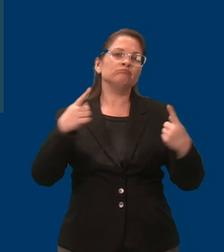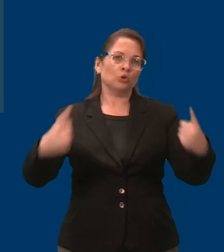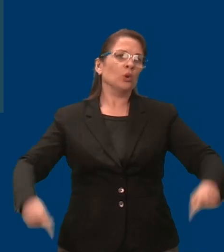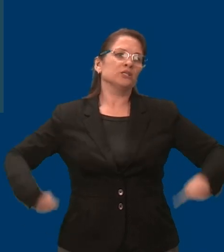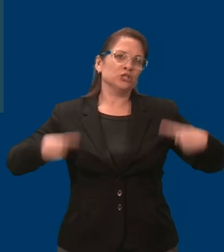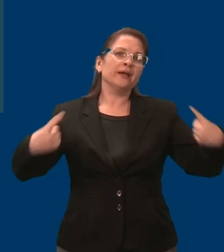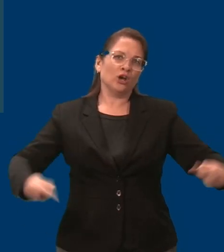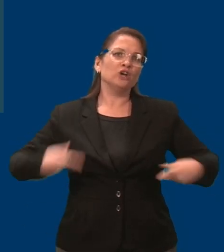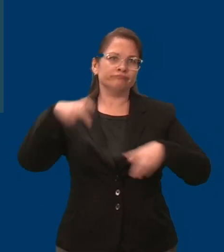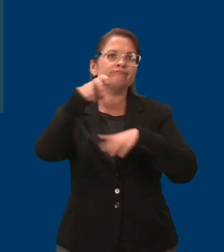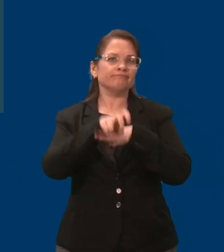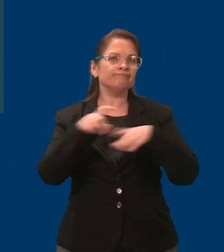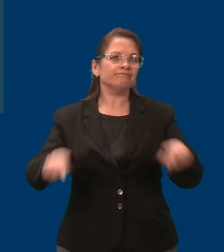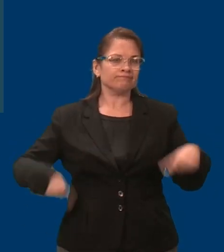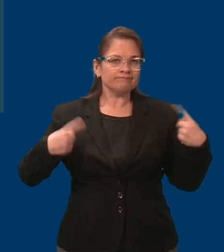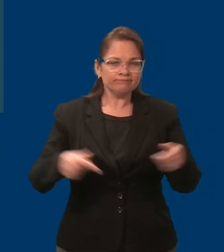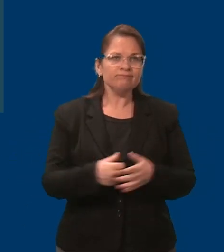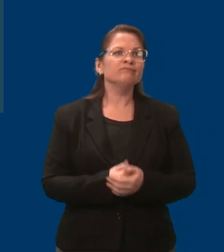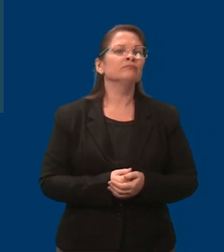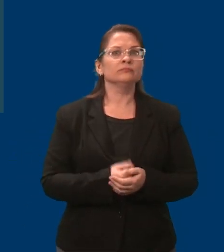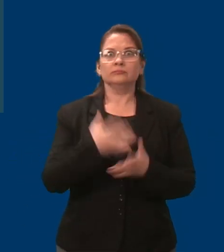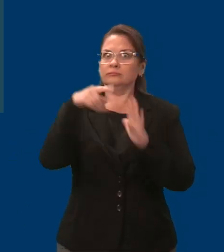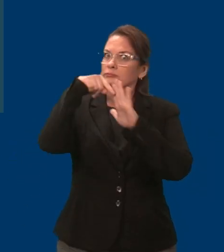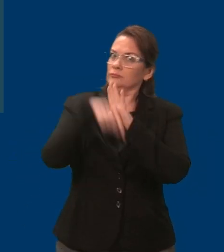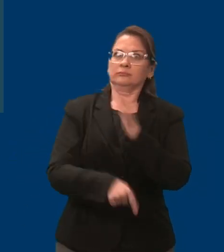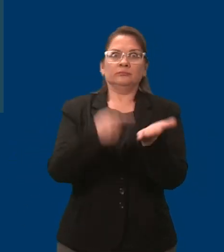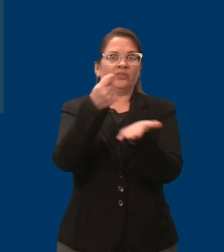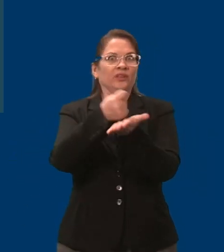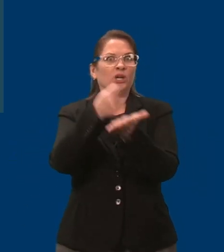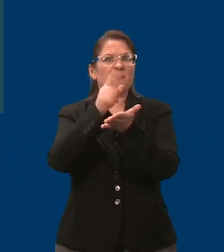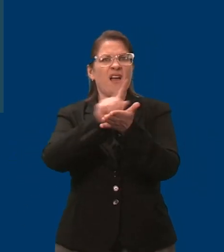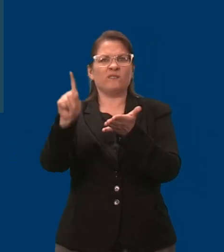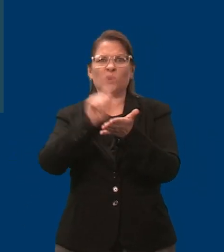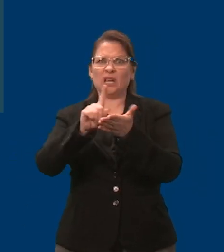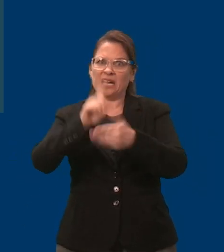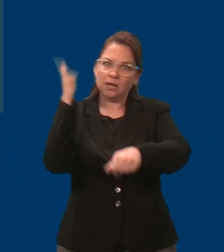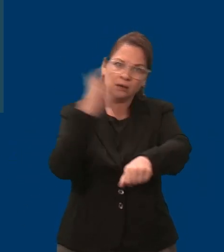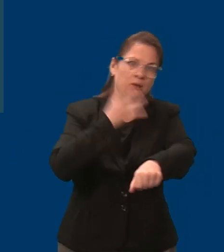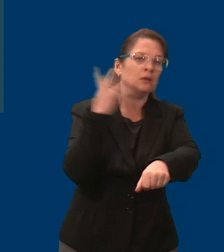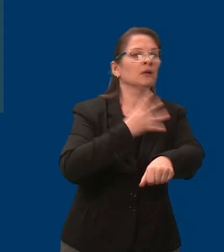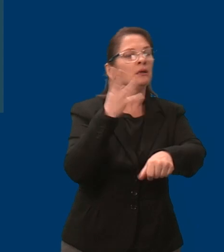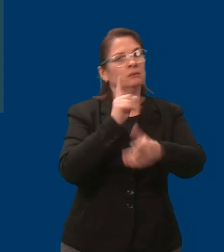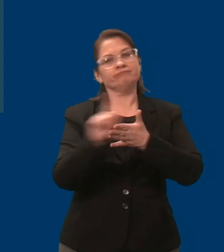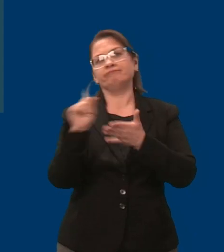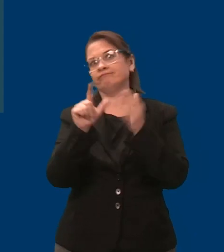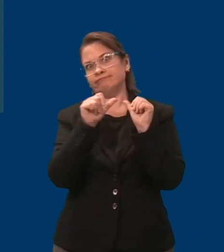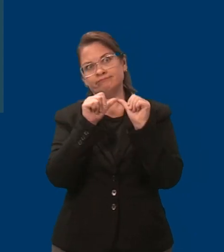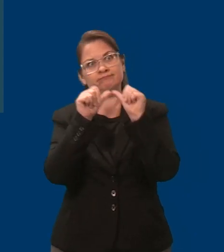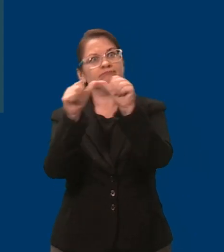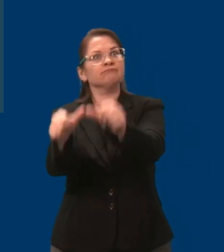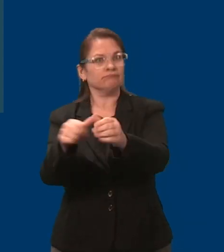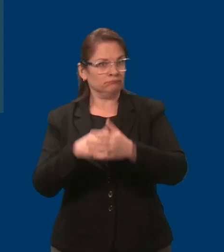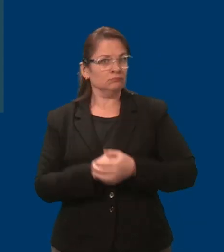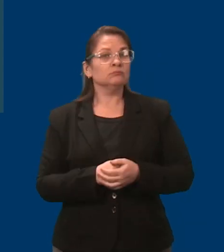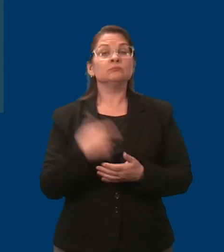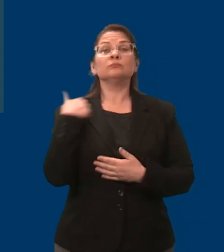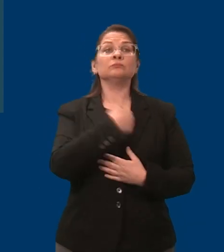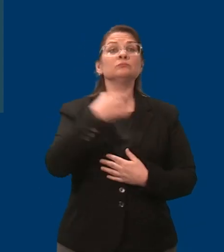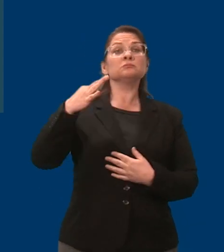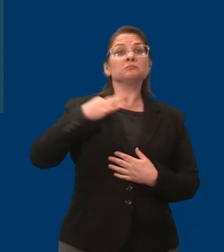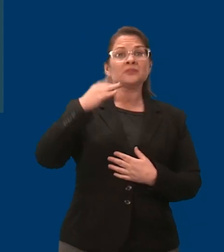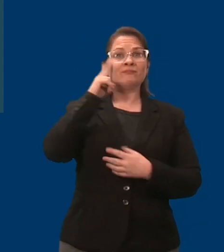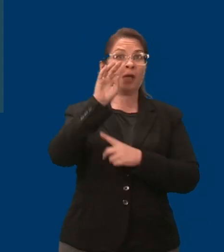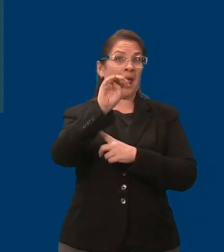sit up, dress himself, and speak. We did eventually apply for medical assistance TEFRA program, where we pay a monthly fee based on a